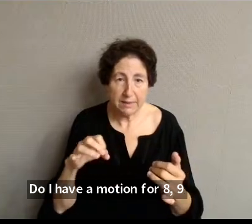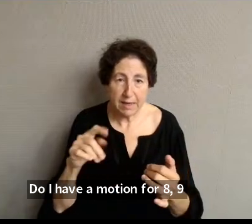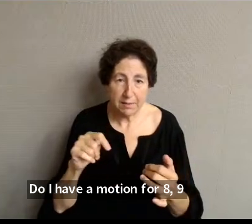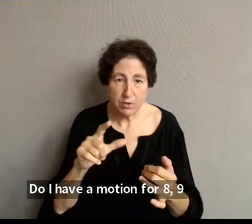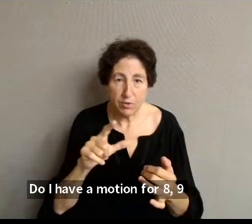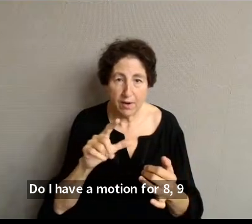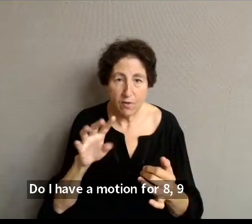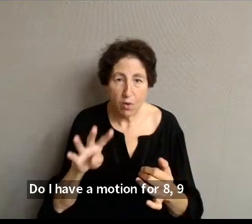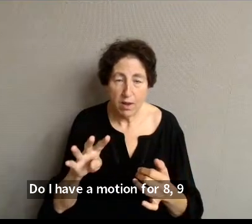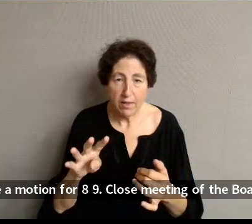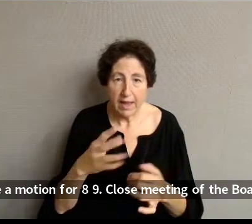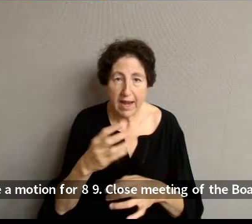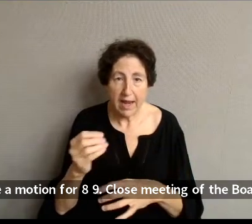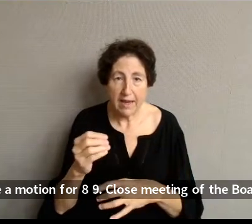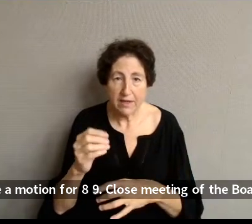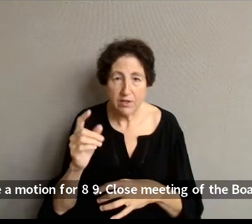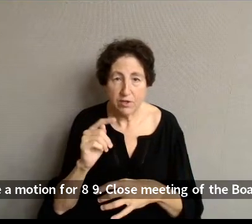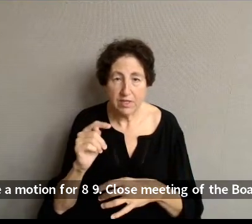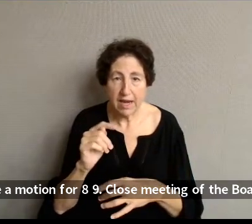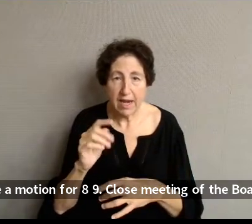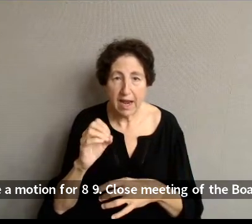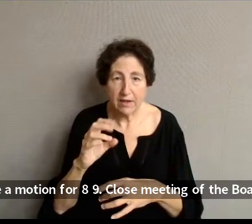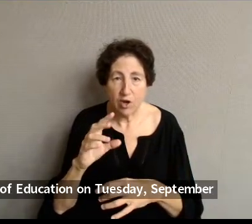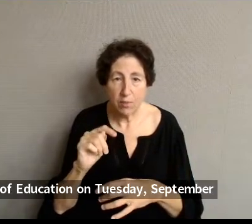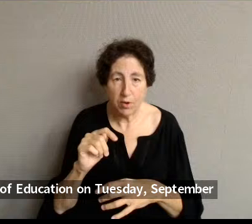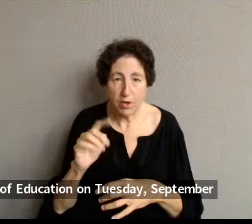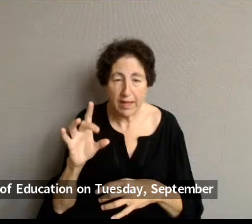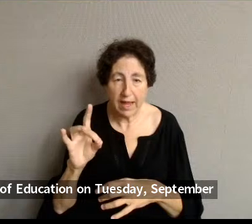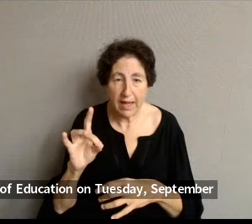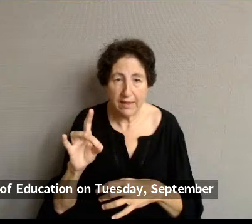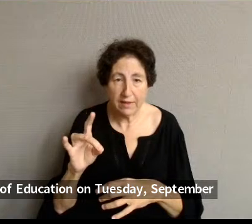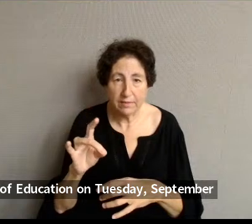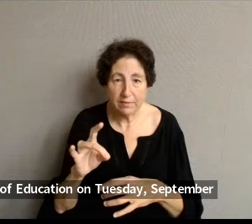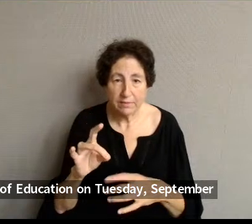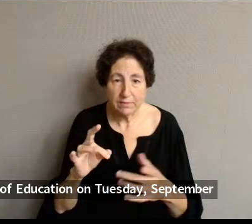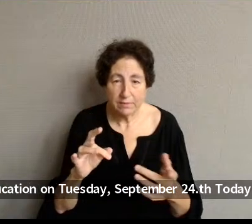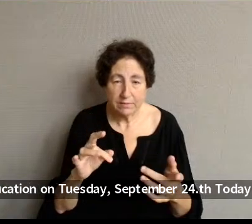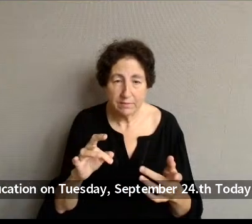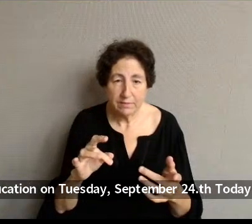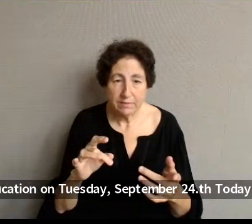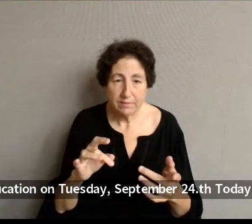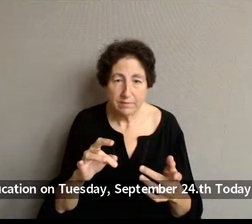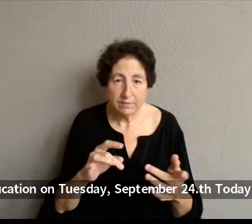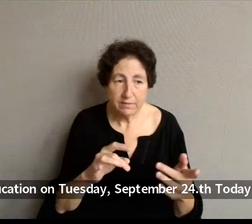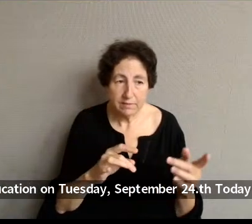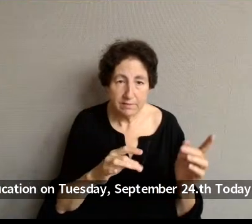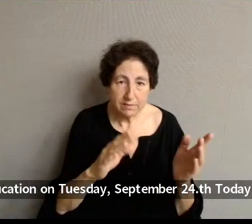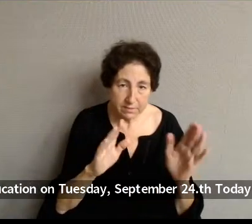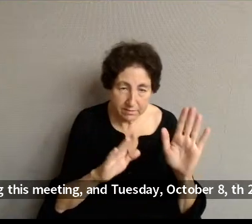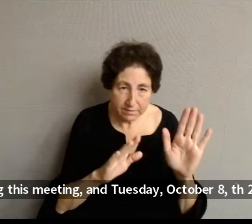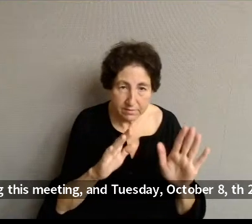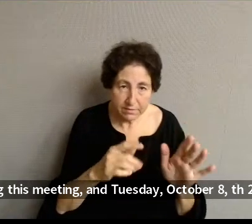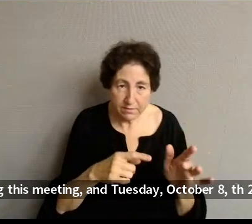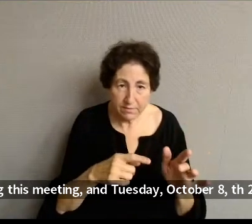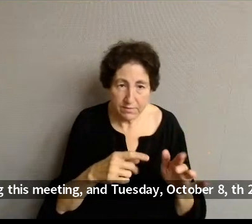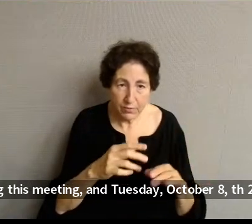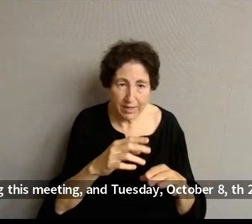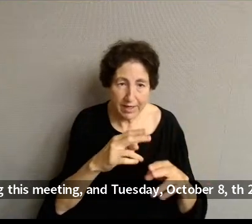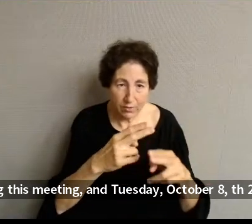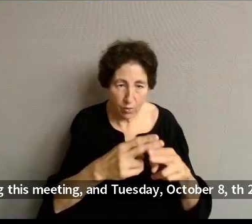meeting, and Tuesday, October 8th, 2024 at 7 p.m. Second. We need a roll call,